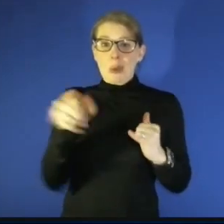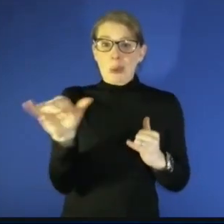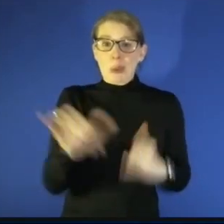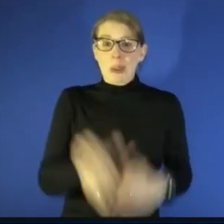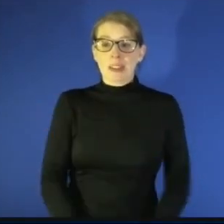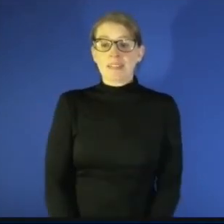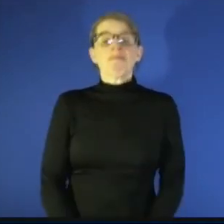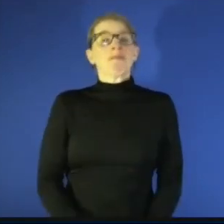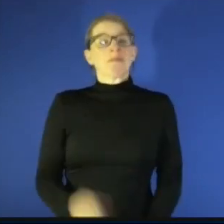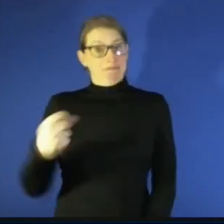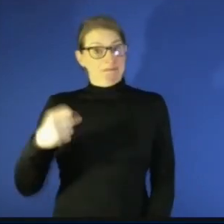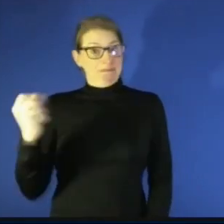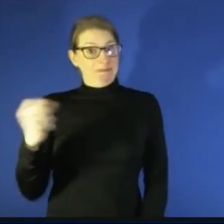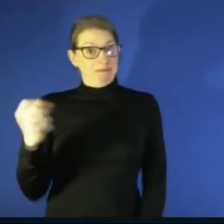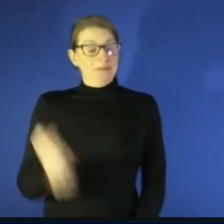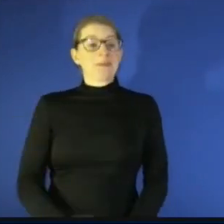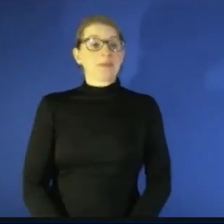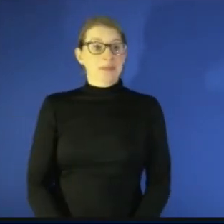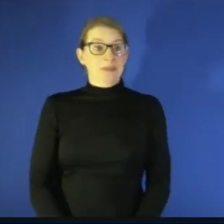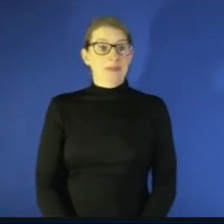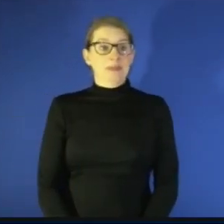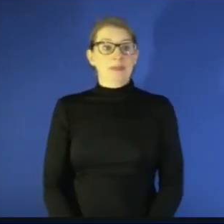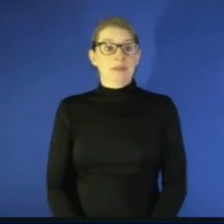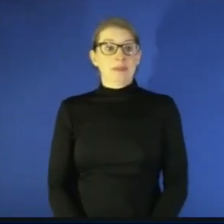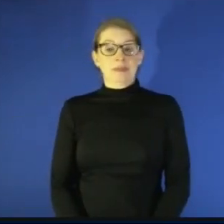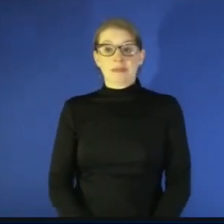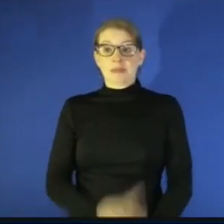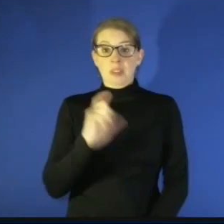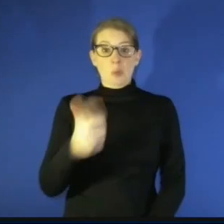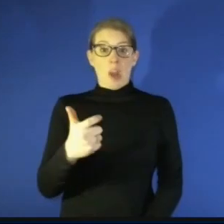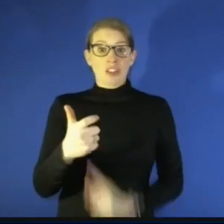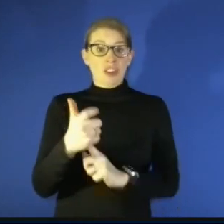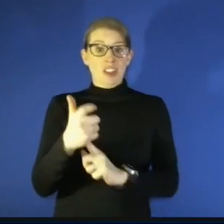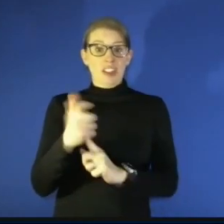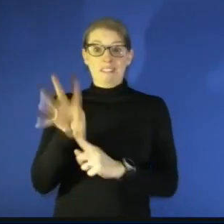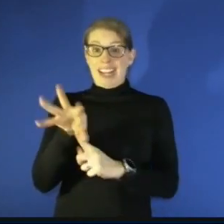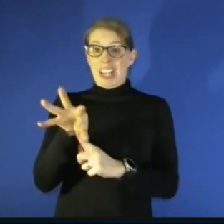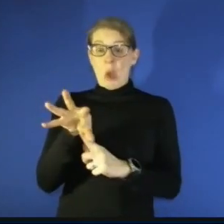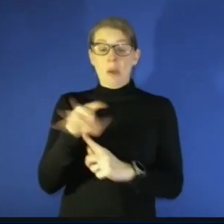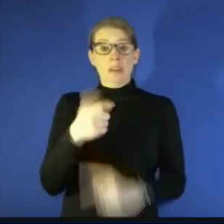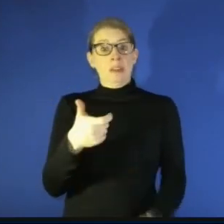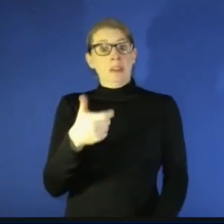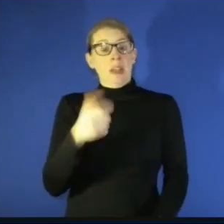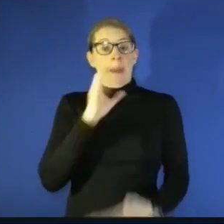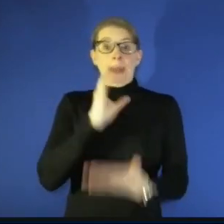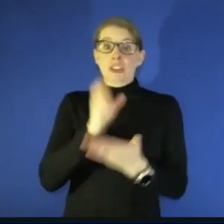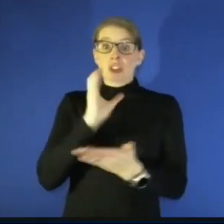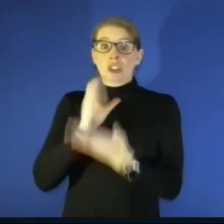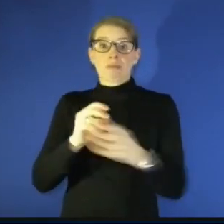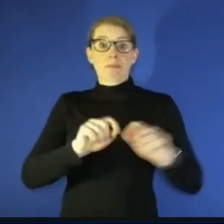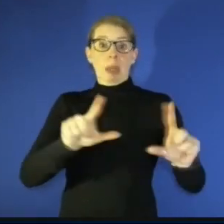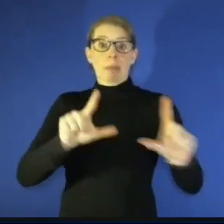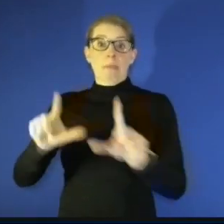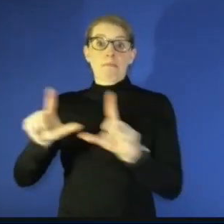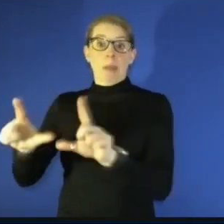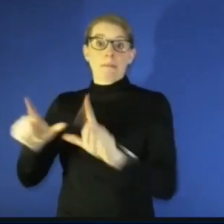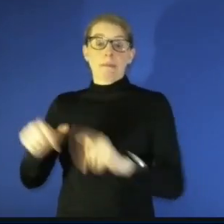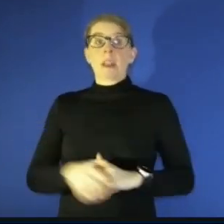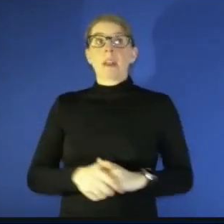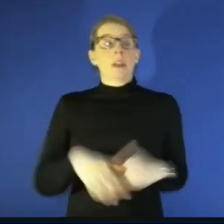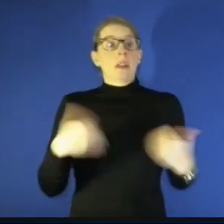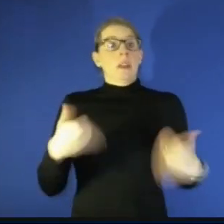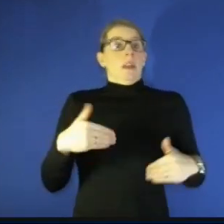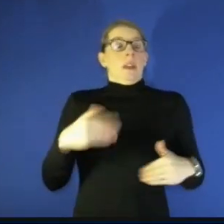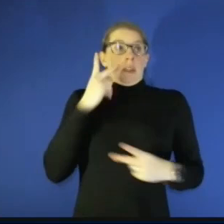Oh, absolutely. I mean, just rewatching the videos or seeing the pictures, I mean, it just takes you back to that given